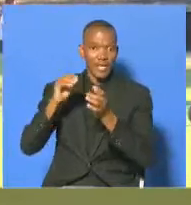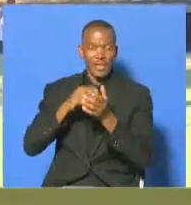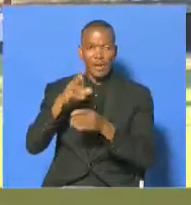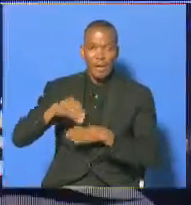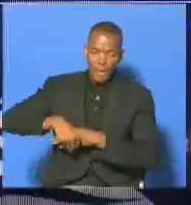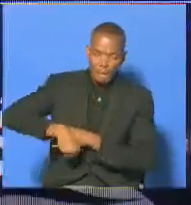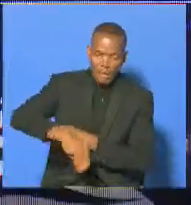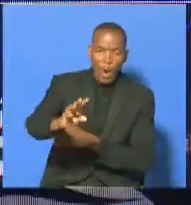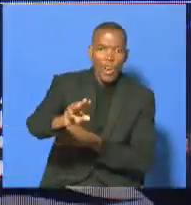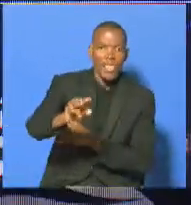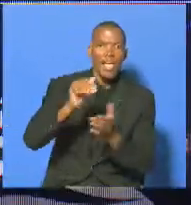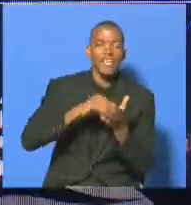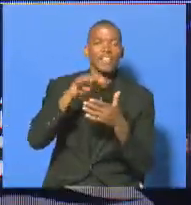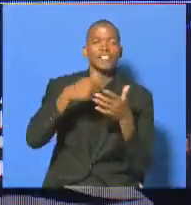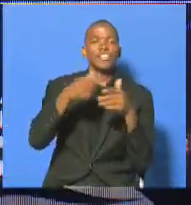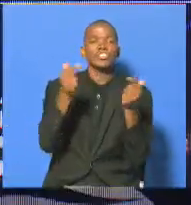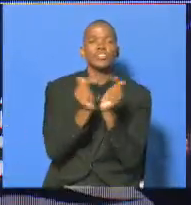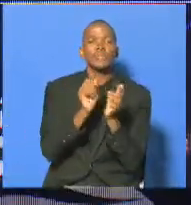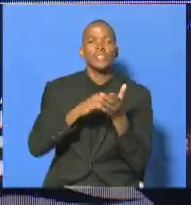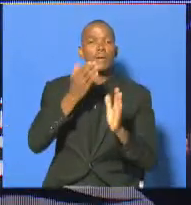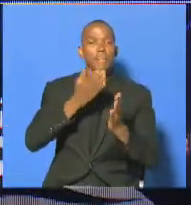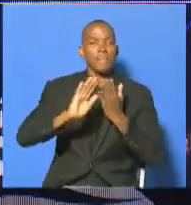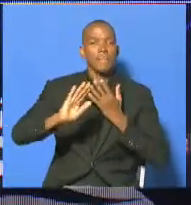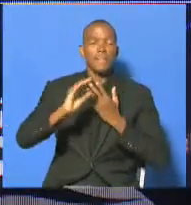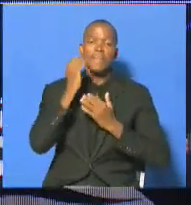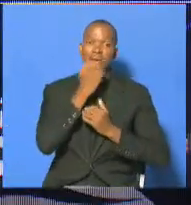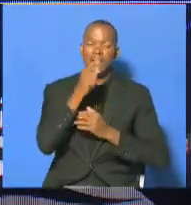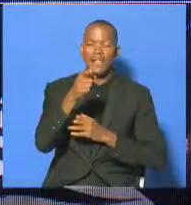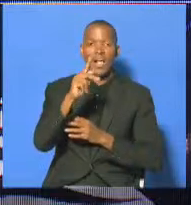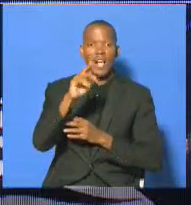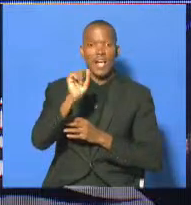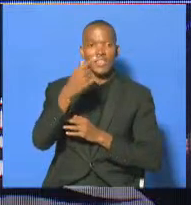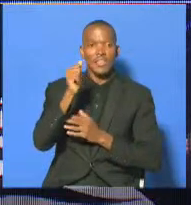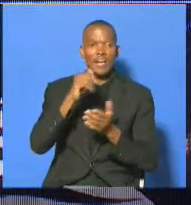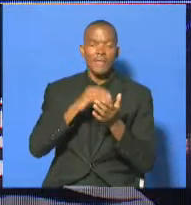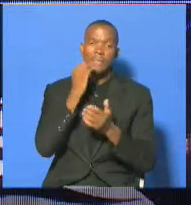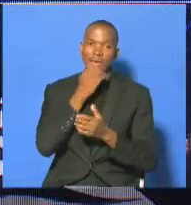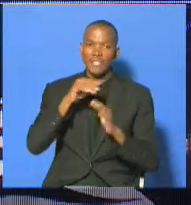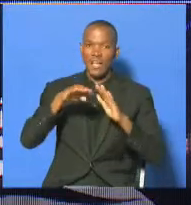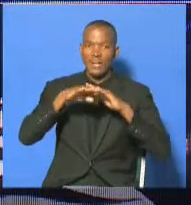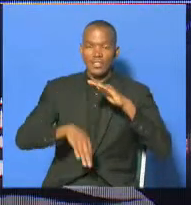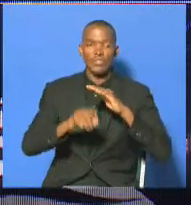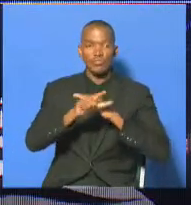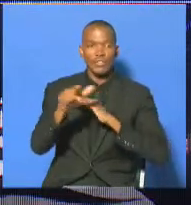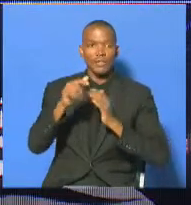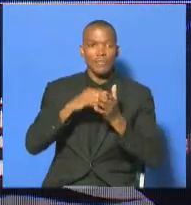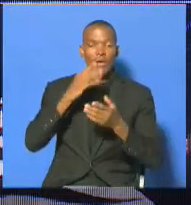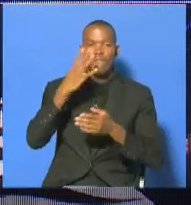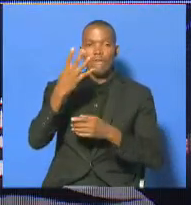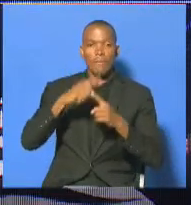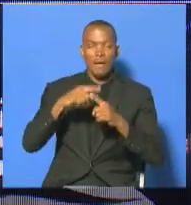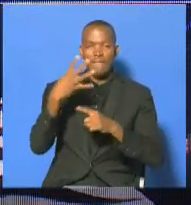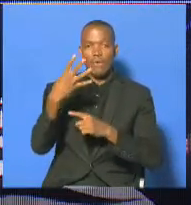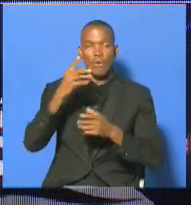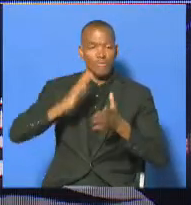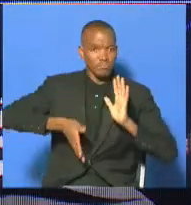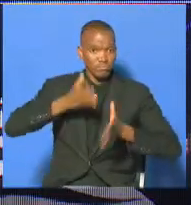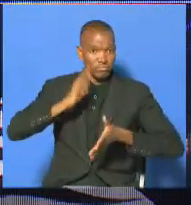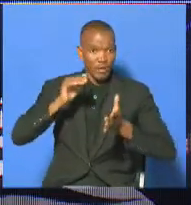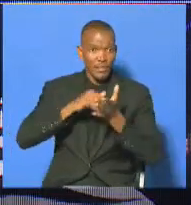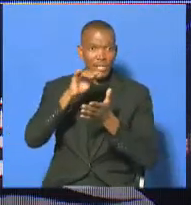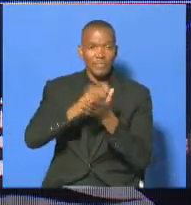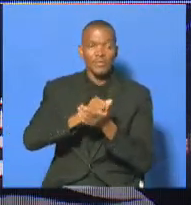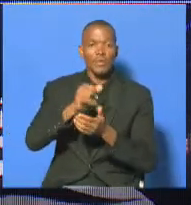Bowling. Team of the Year nominees are Karate Men's Team Kata, Men's Under 20, 4x4 Relay Team, and the Long Spouse